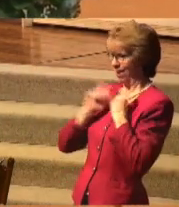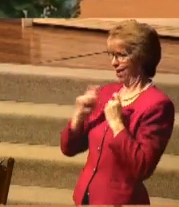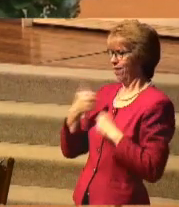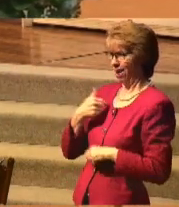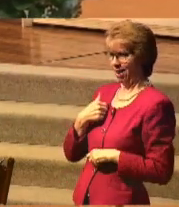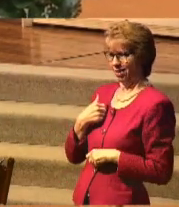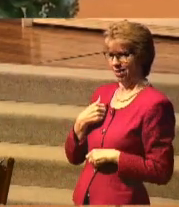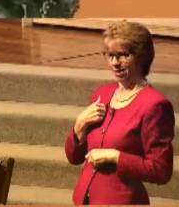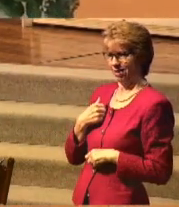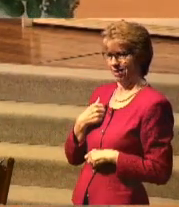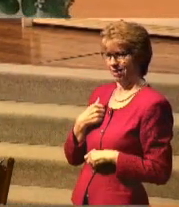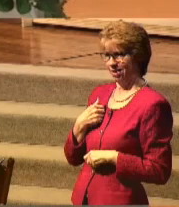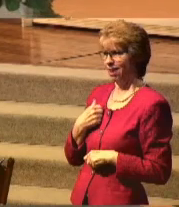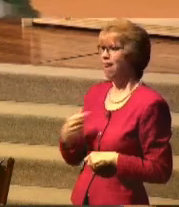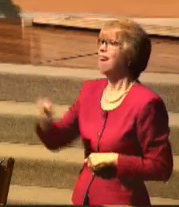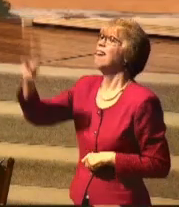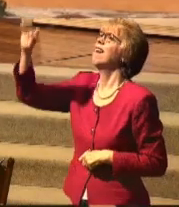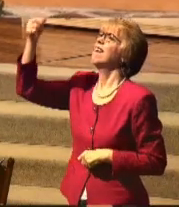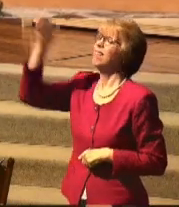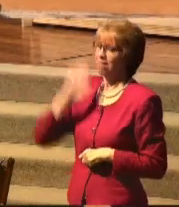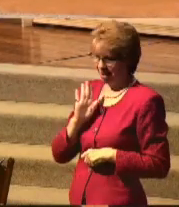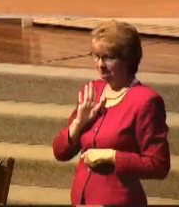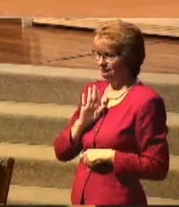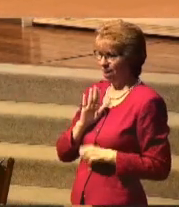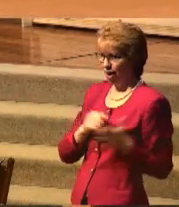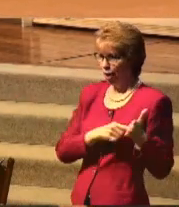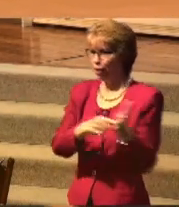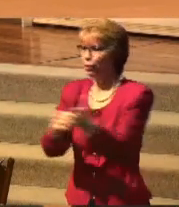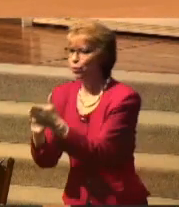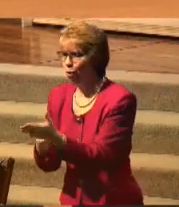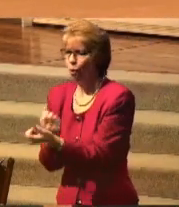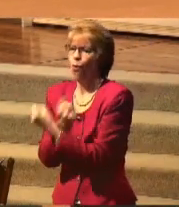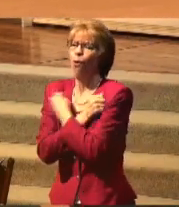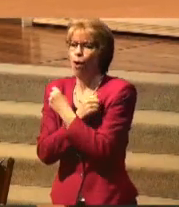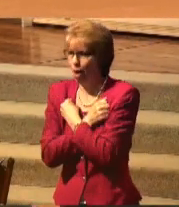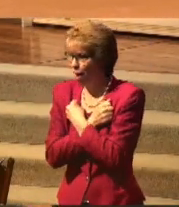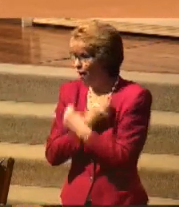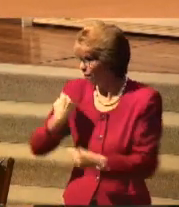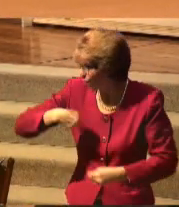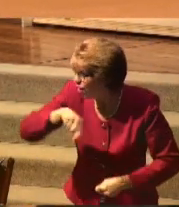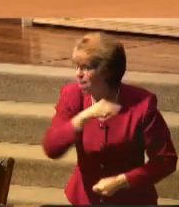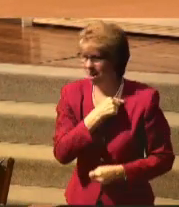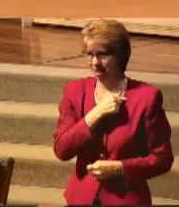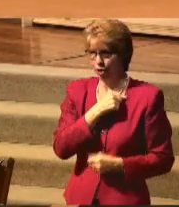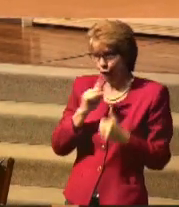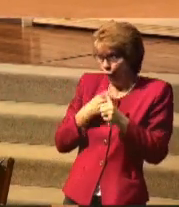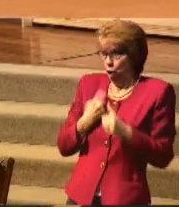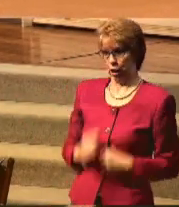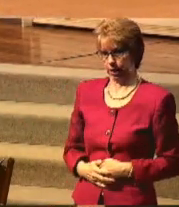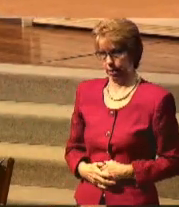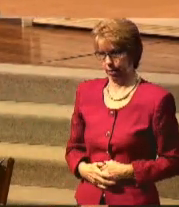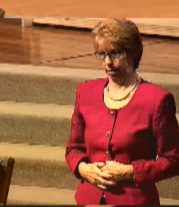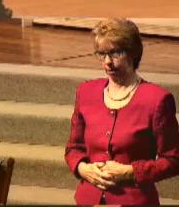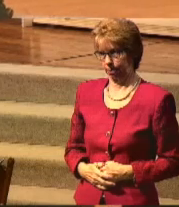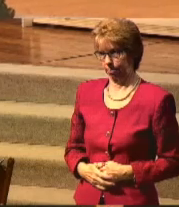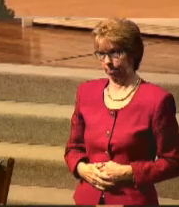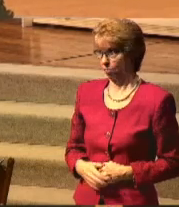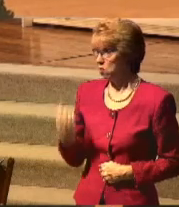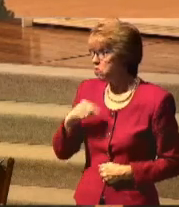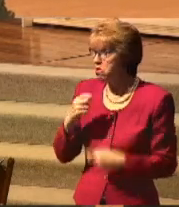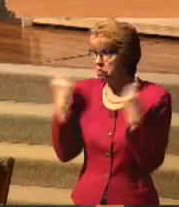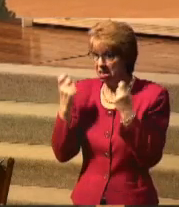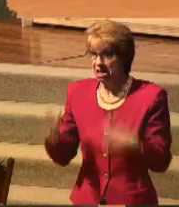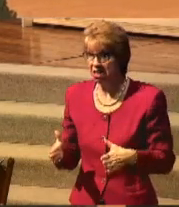8, but God commendeth his love toward us. He showed his love toward us in that while we were yet sinners, Christ died for